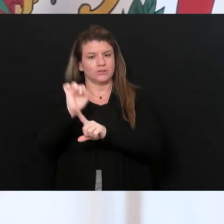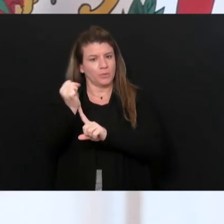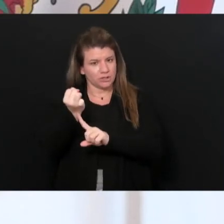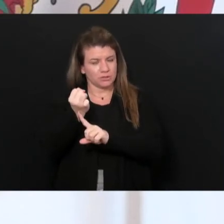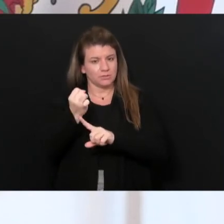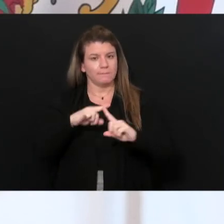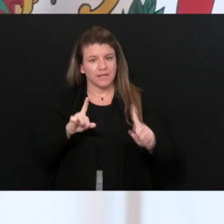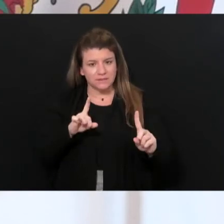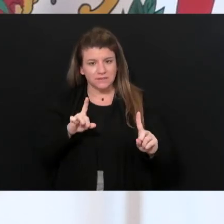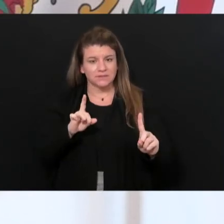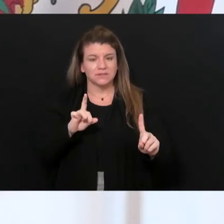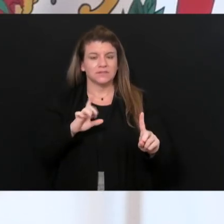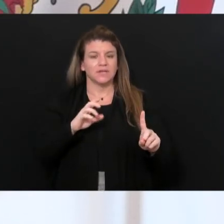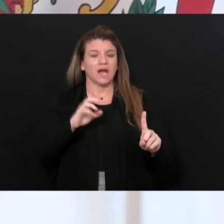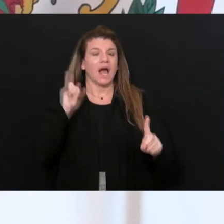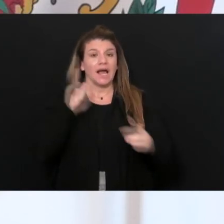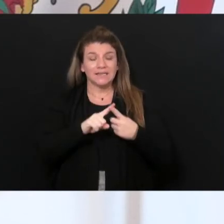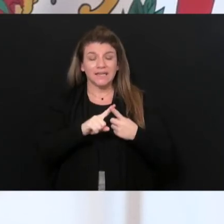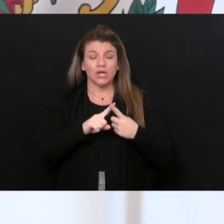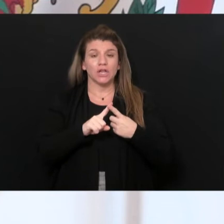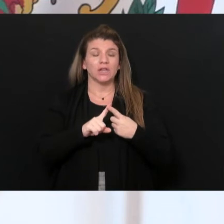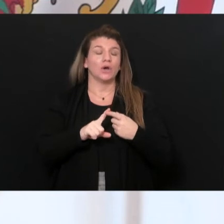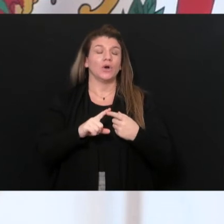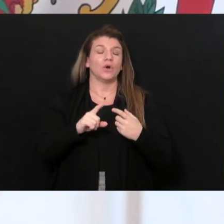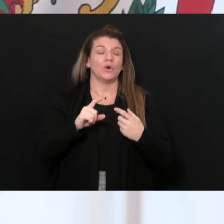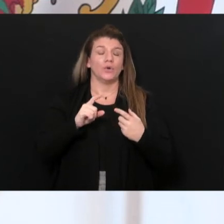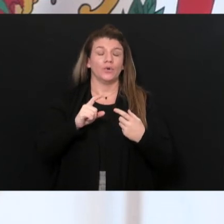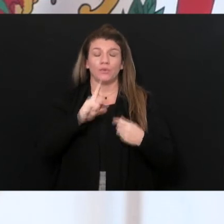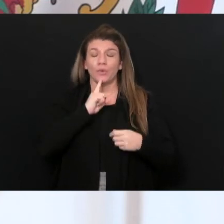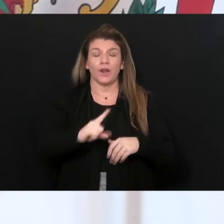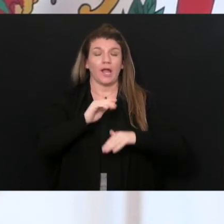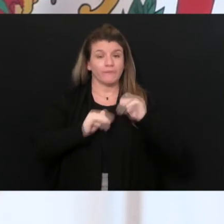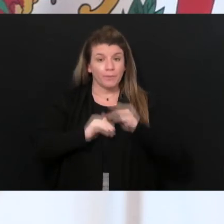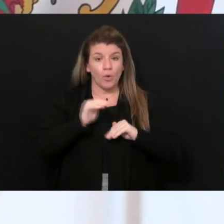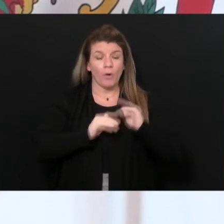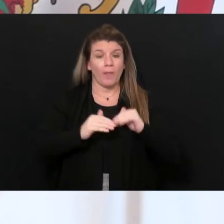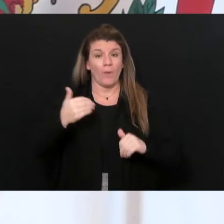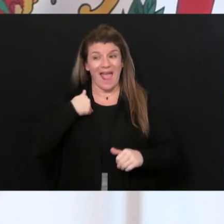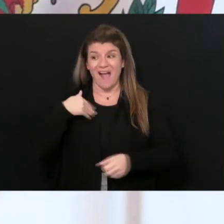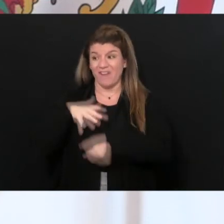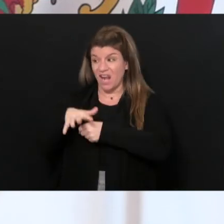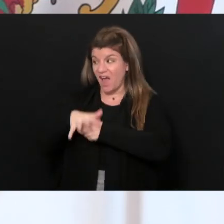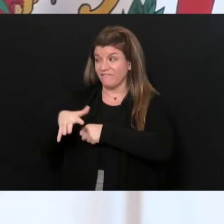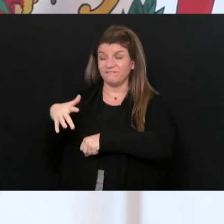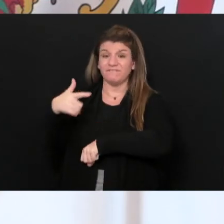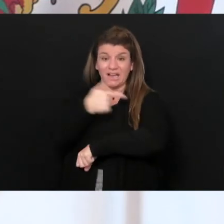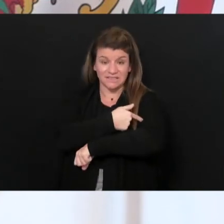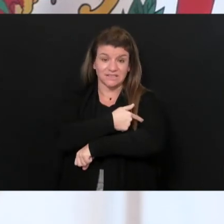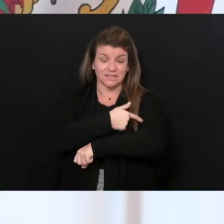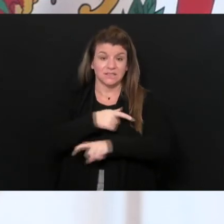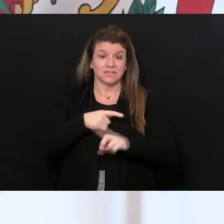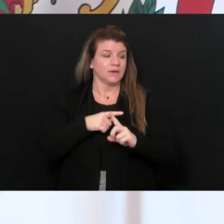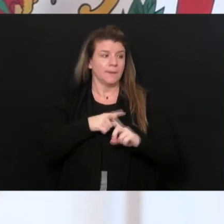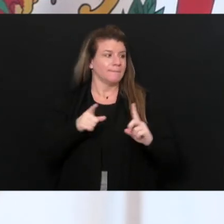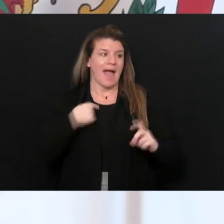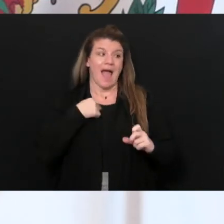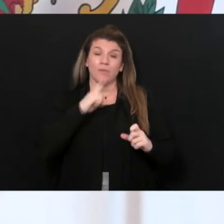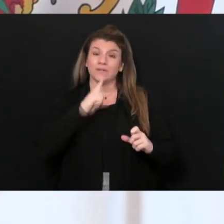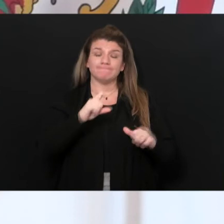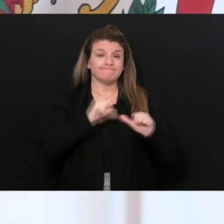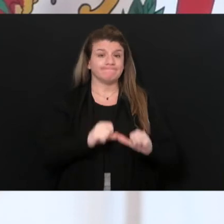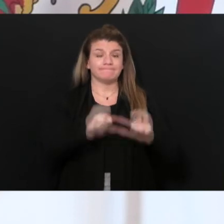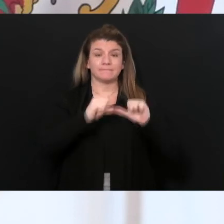but until we absolutely are really comfortable that we've got enough vaccines. But David, I keep going right back to the